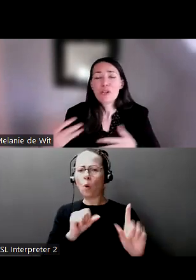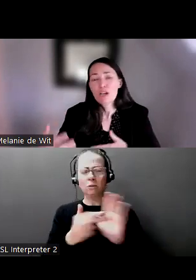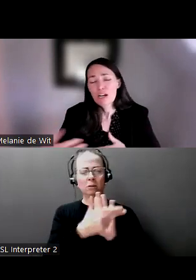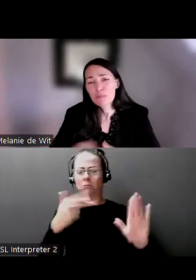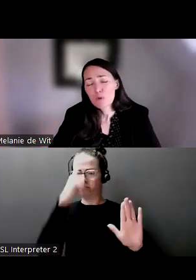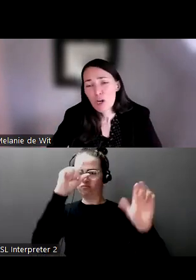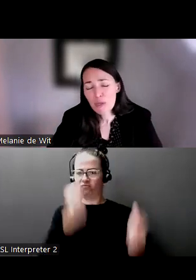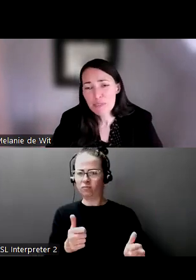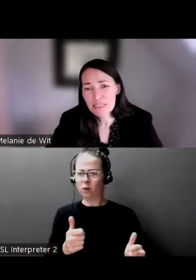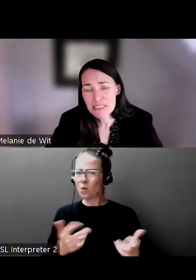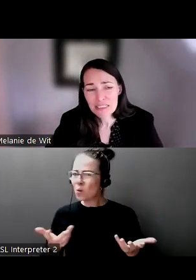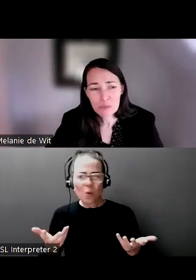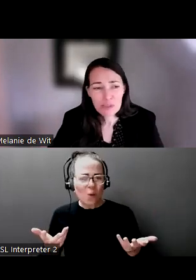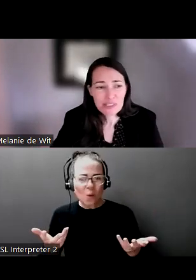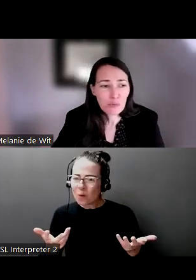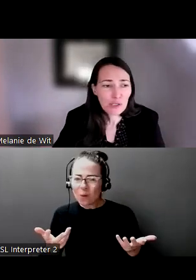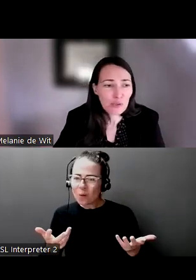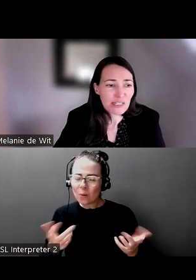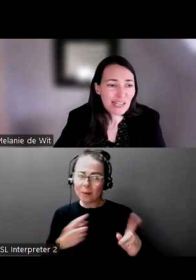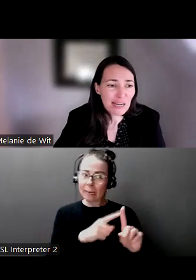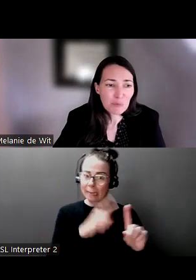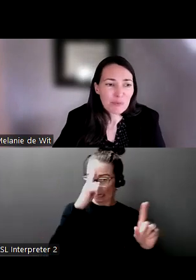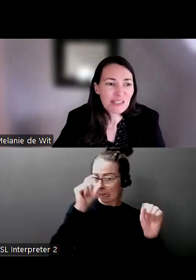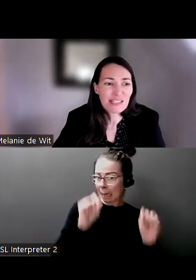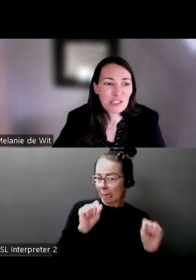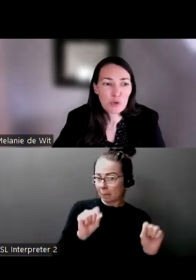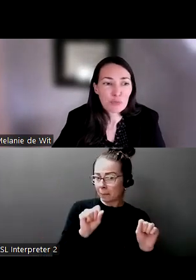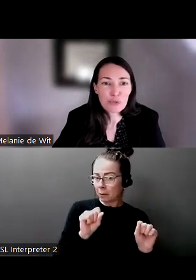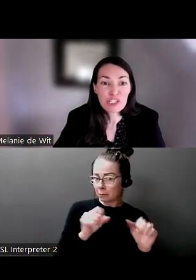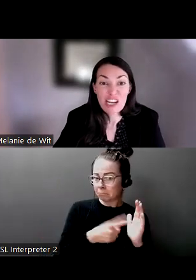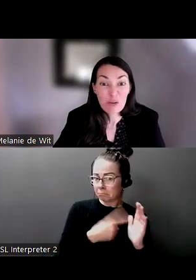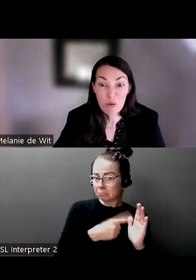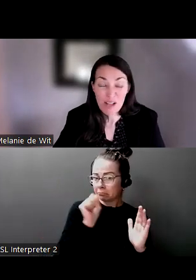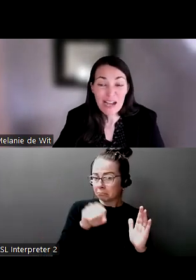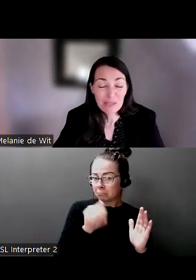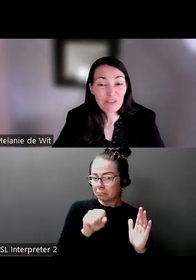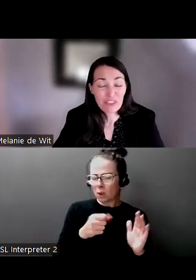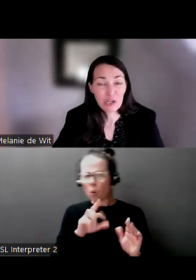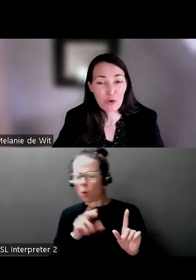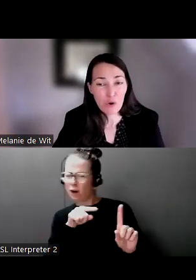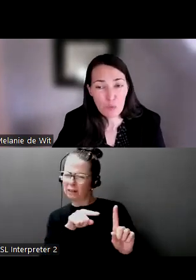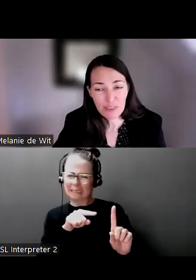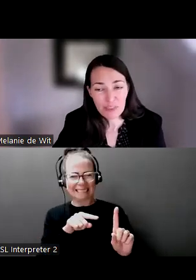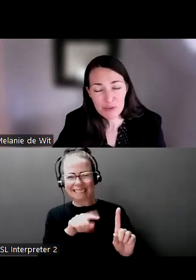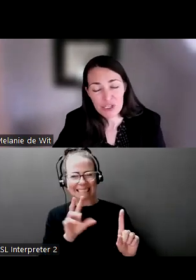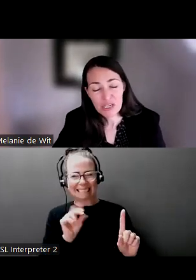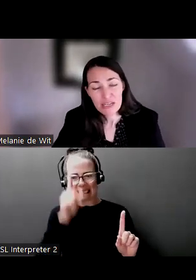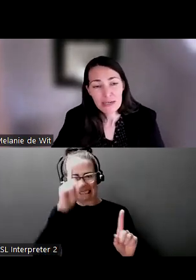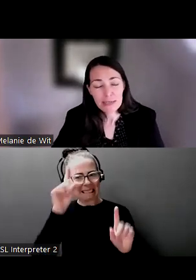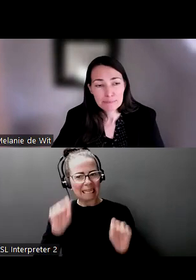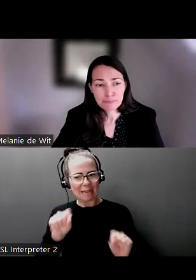incapable. Or are we really dealing with someone who's incapable because they don't appreciate what will happen if they go home